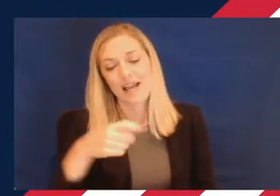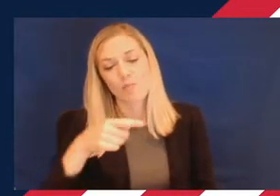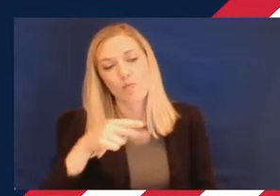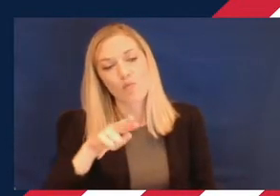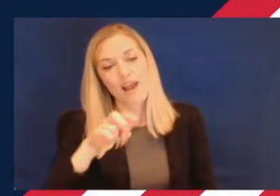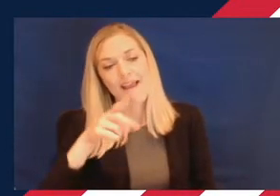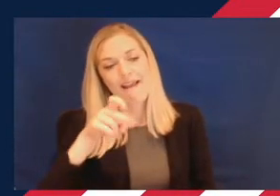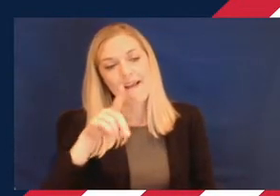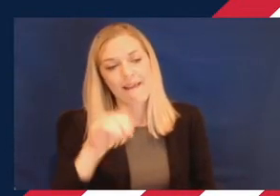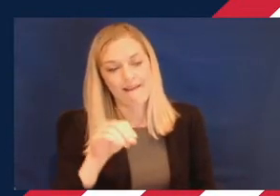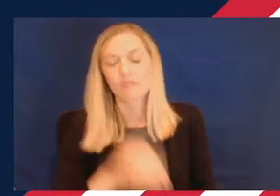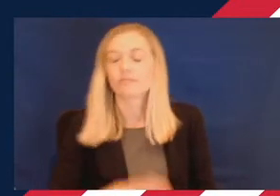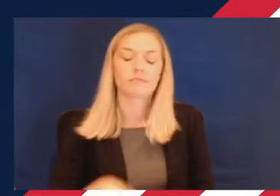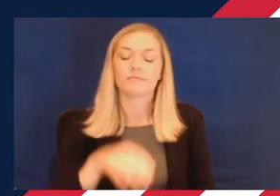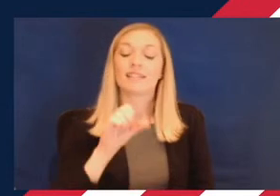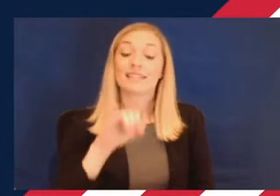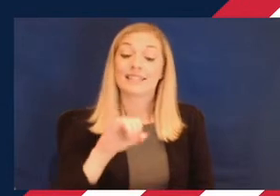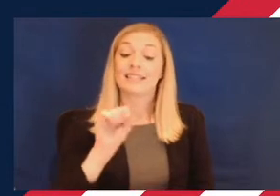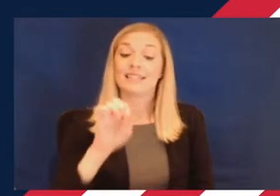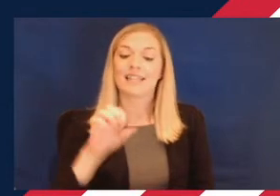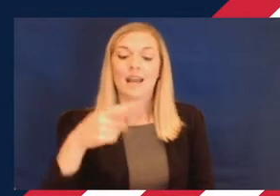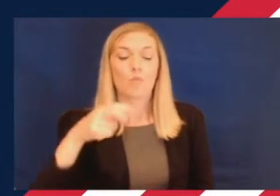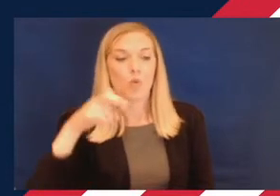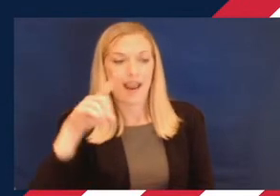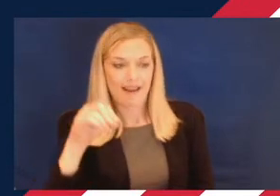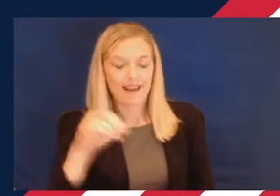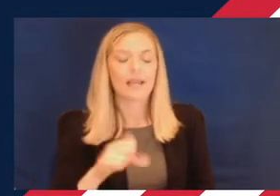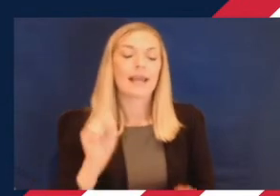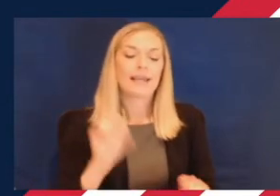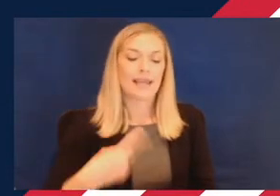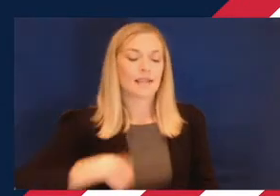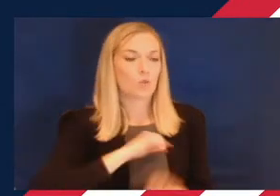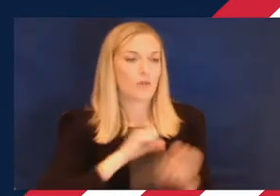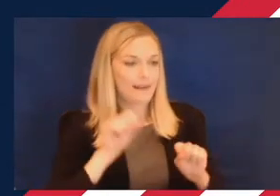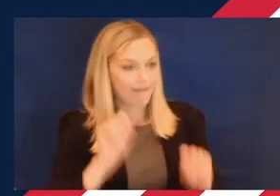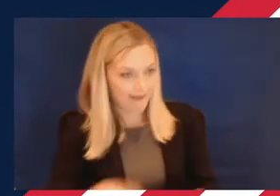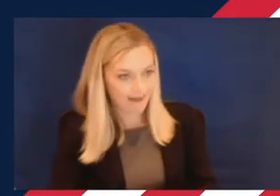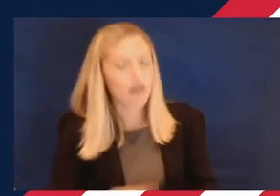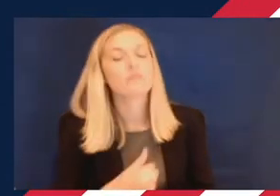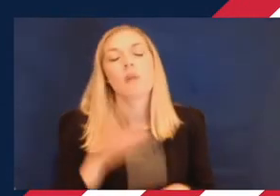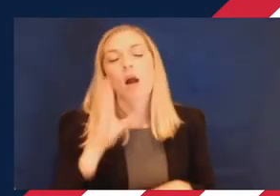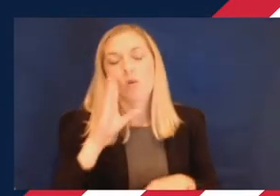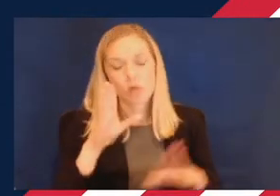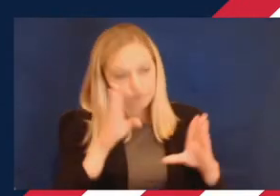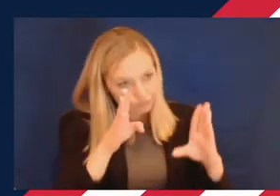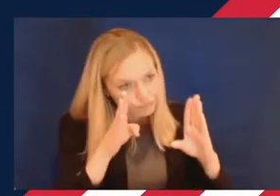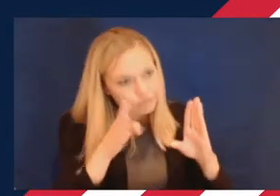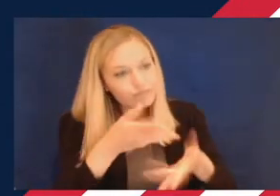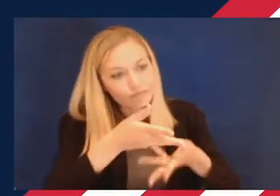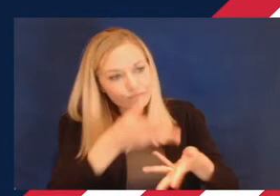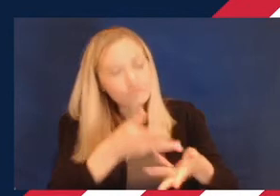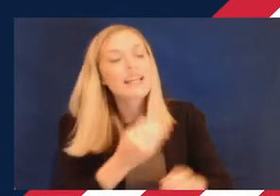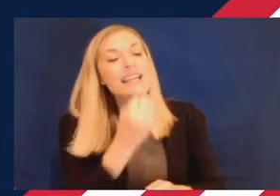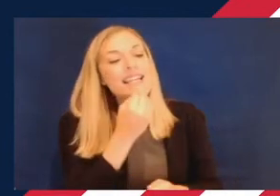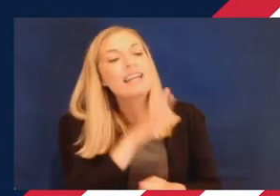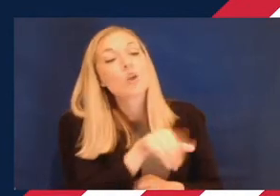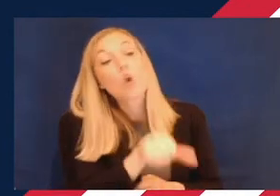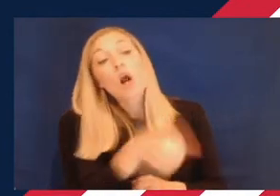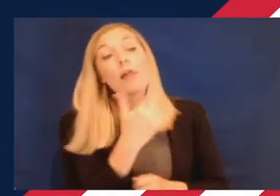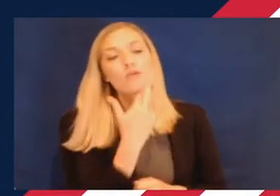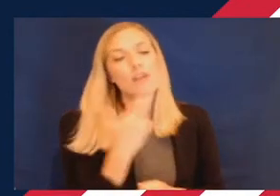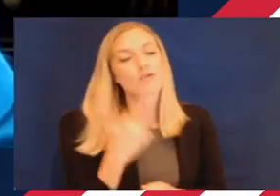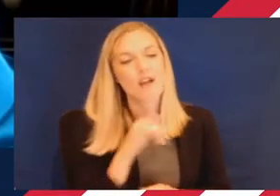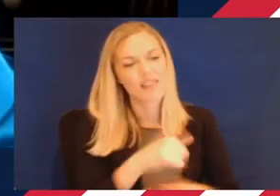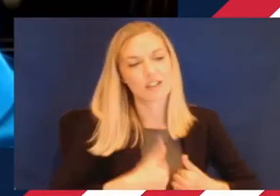thoughts. And I look forward to driving to Arizona and eating at the other restaurant that survived. So thank you. Thank